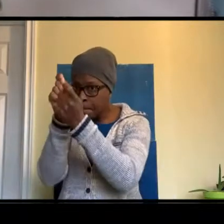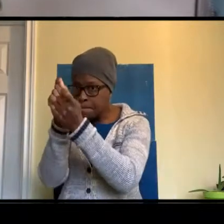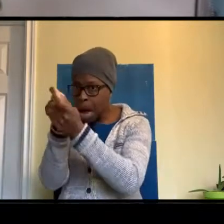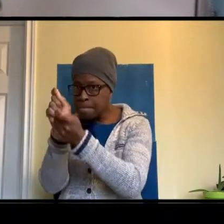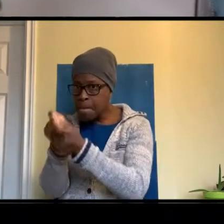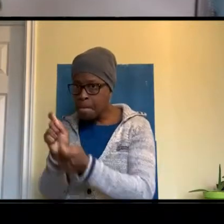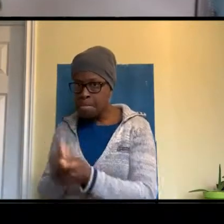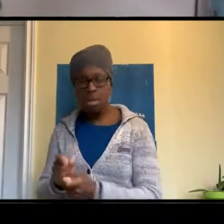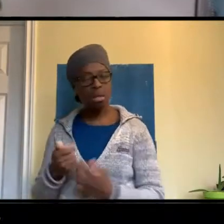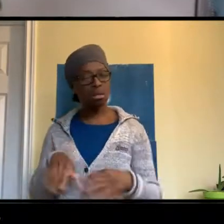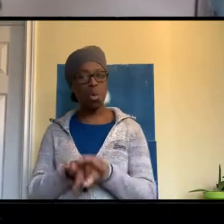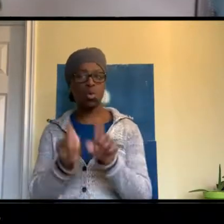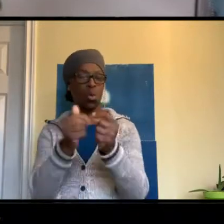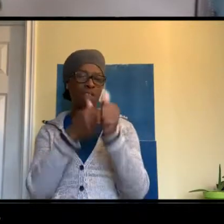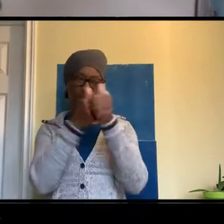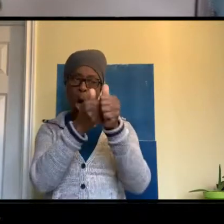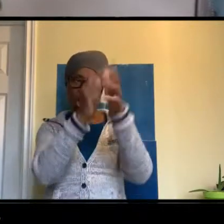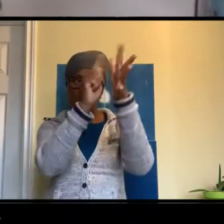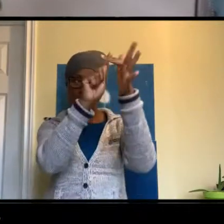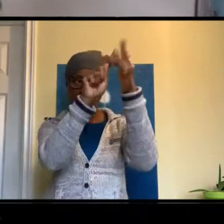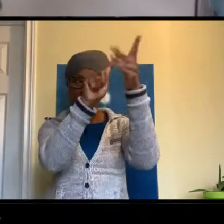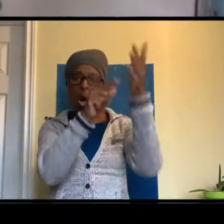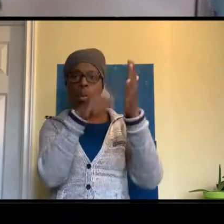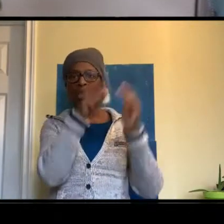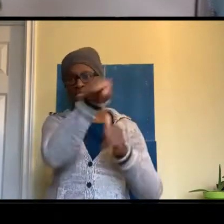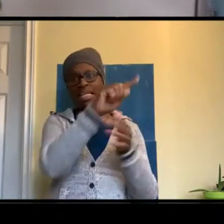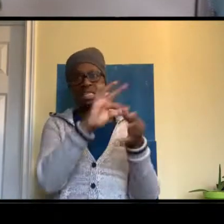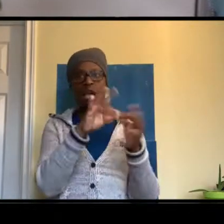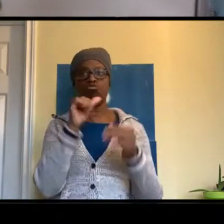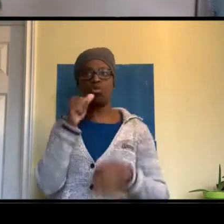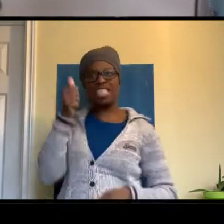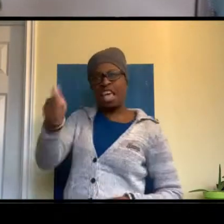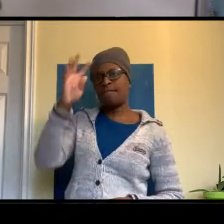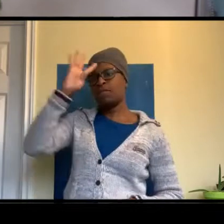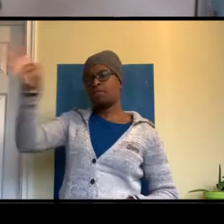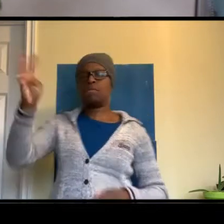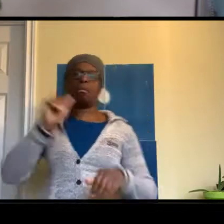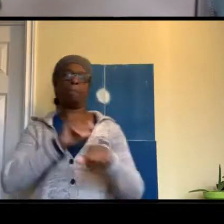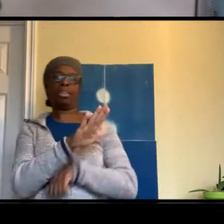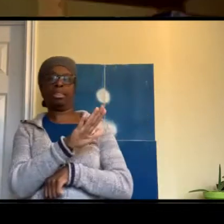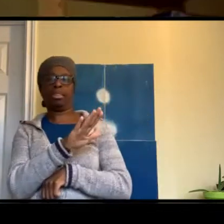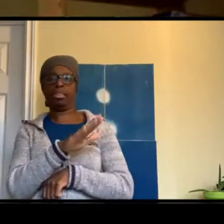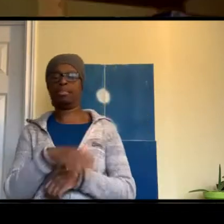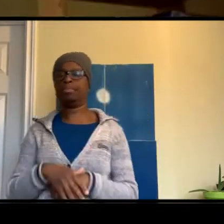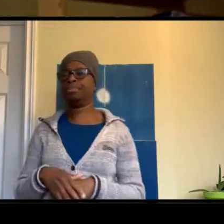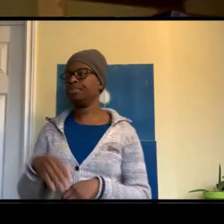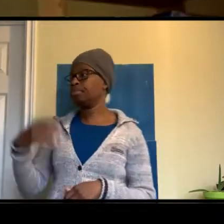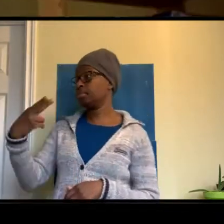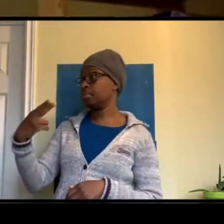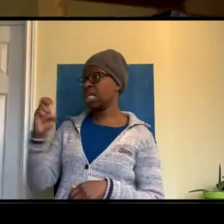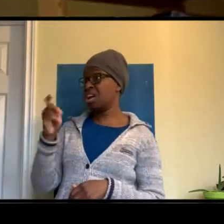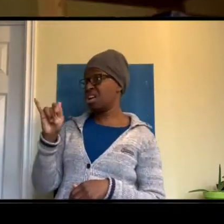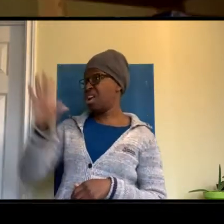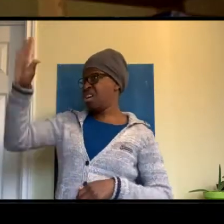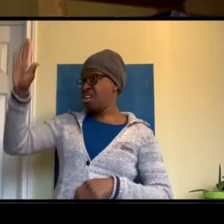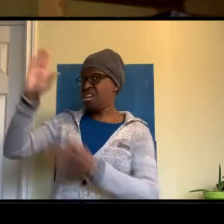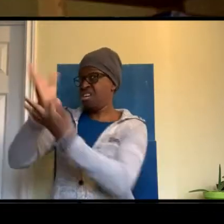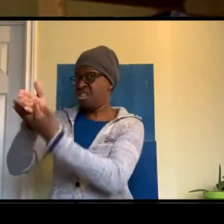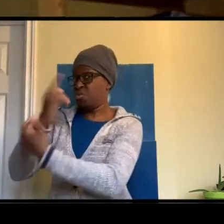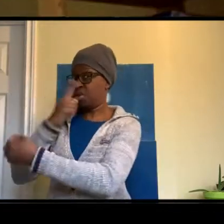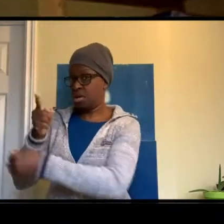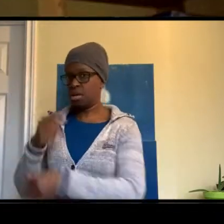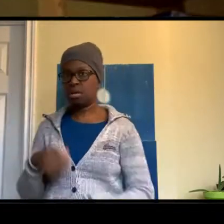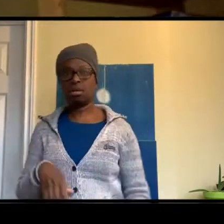that to happen. So make sure that you follow those things. If I can interject for just a sec, Sure. Kelsey, I actually know of a